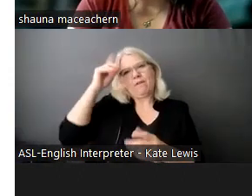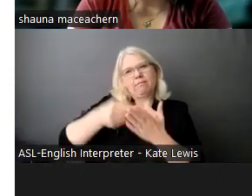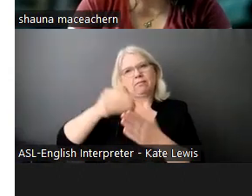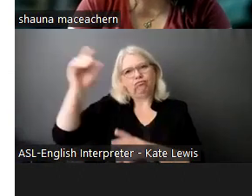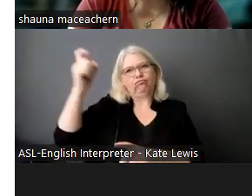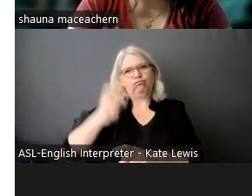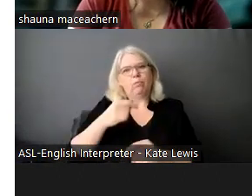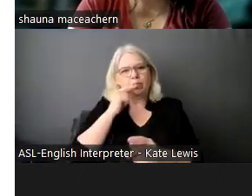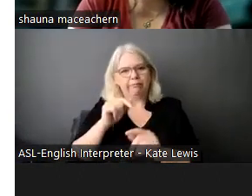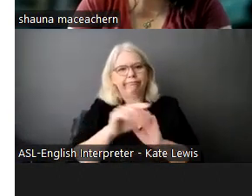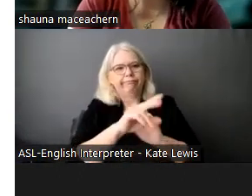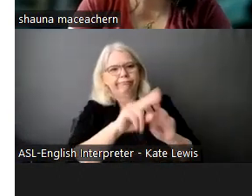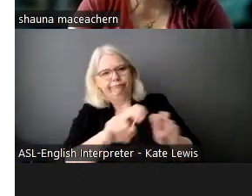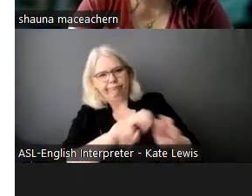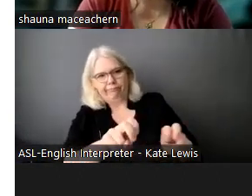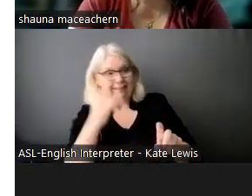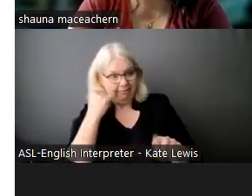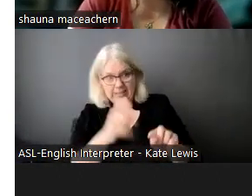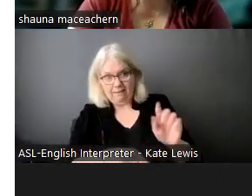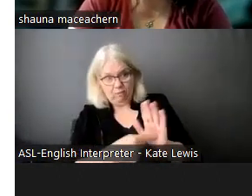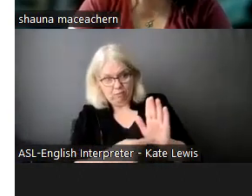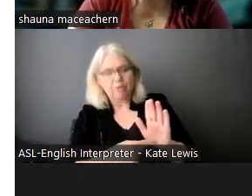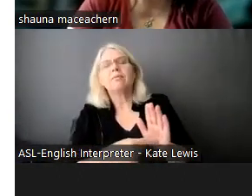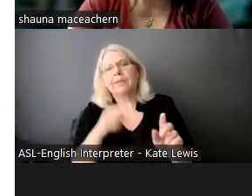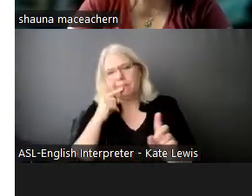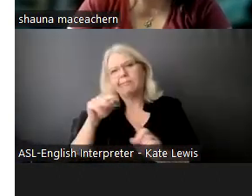and they don't have the funds to do that, then the